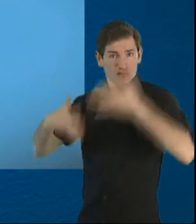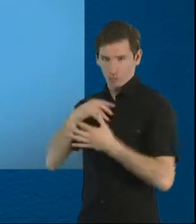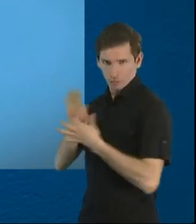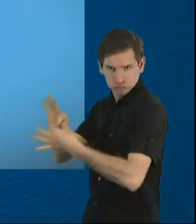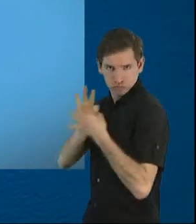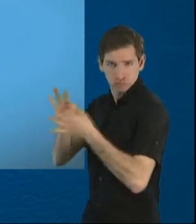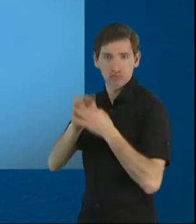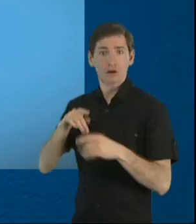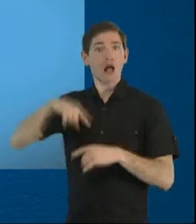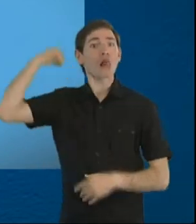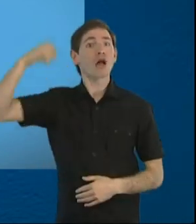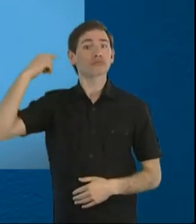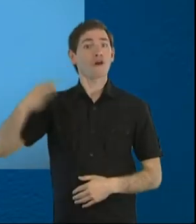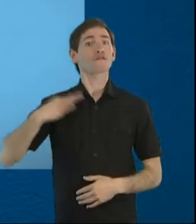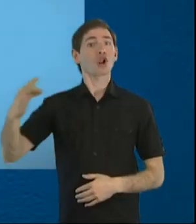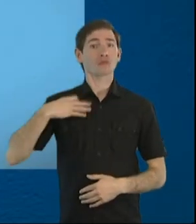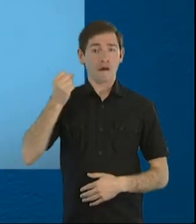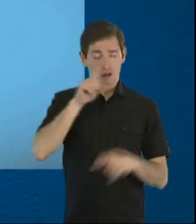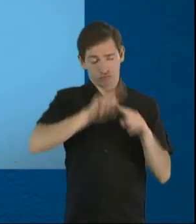advice in 40 different languages.